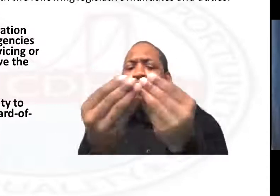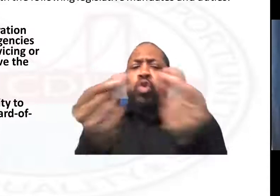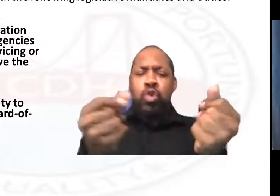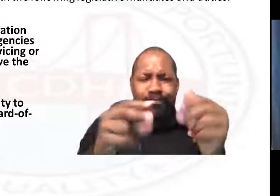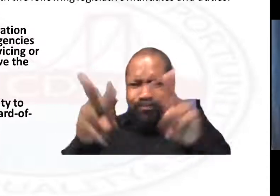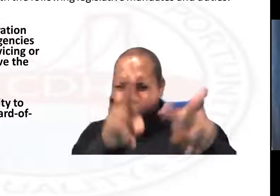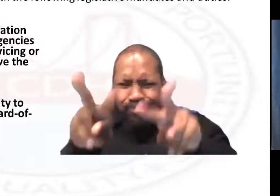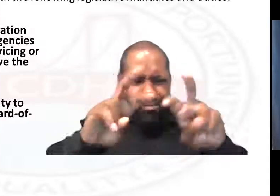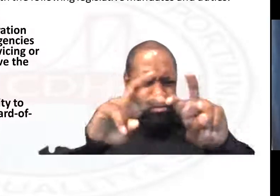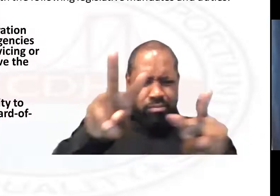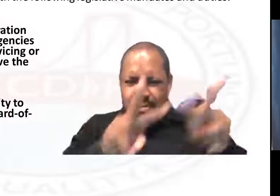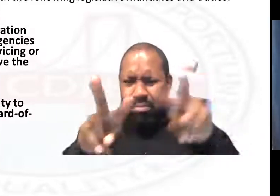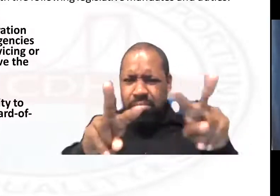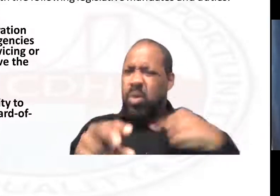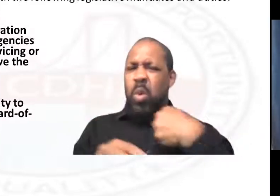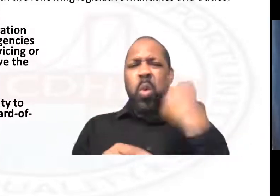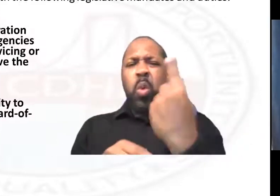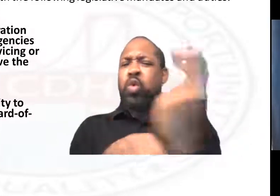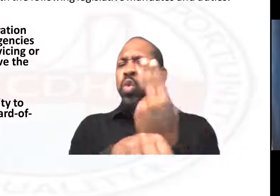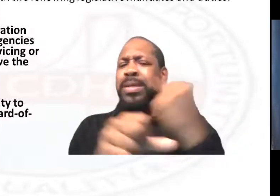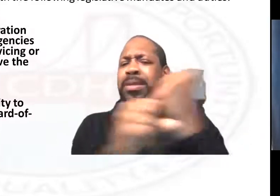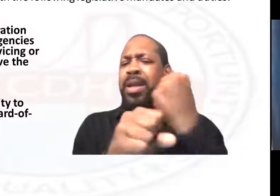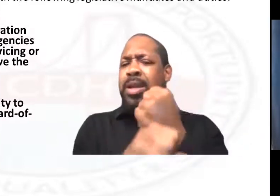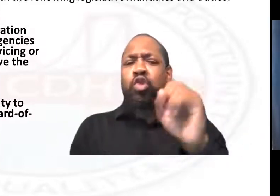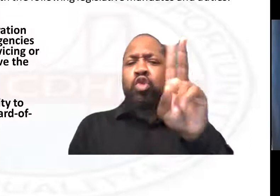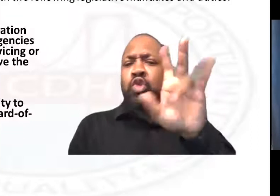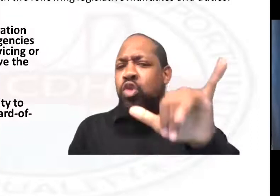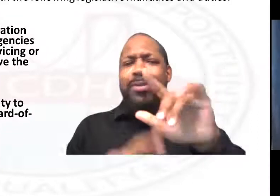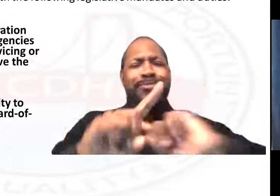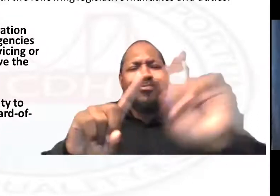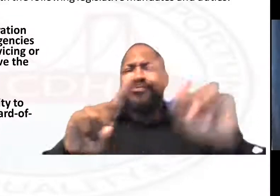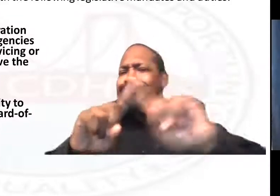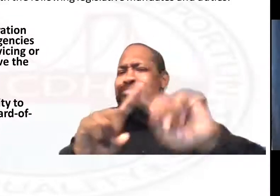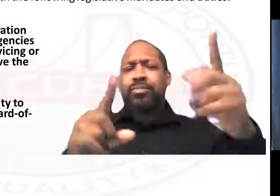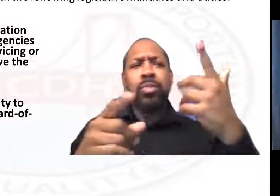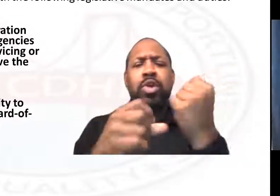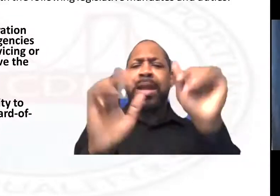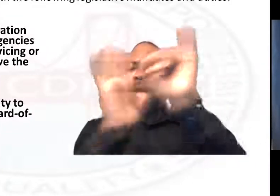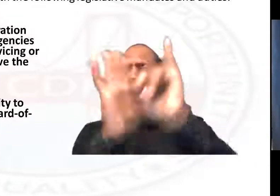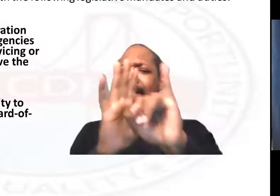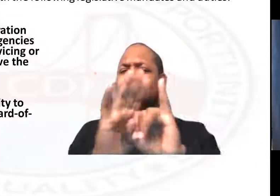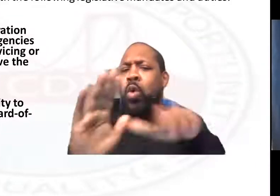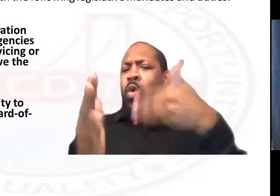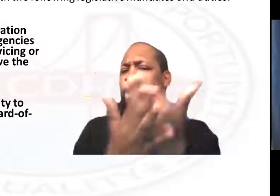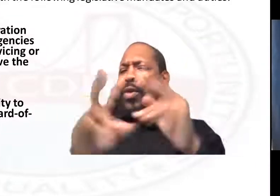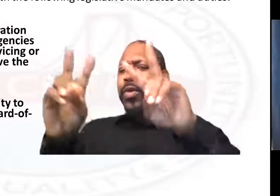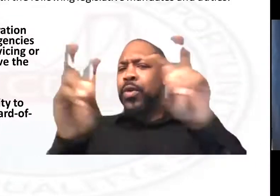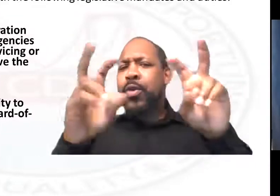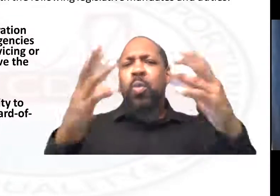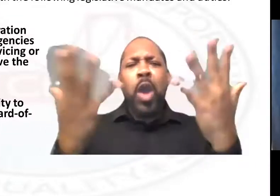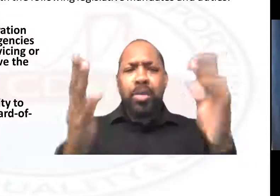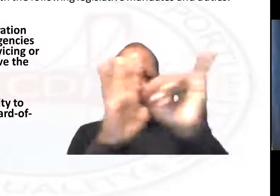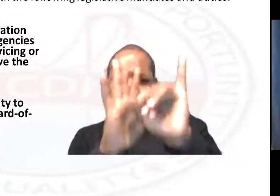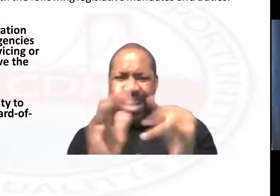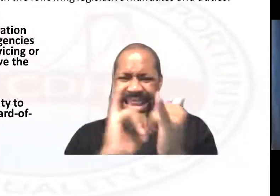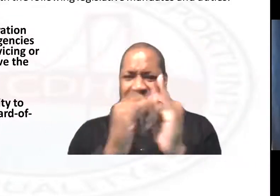to do to learn more about it and solve issues as they arise. We're always using different statistics and data. We want